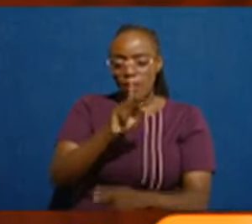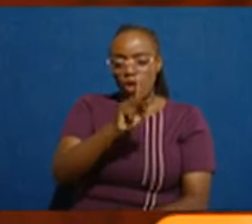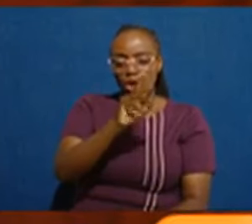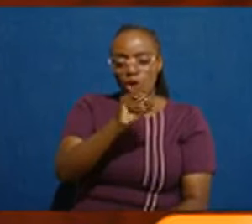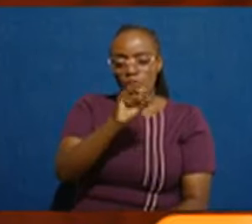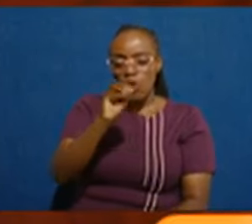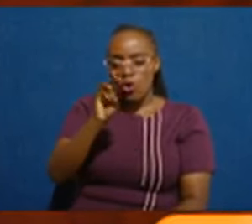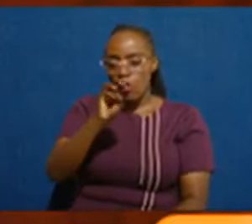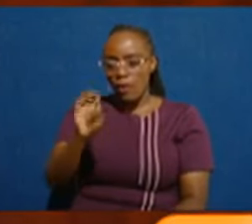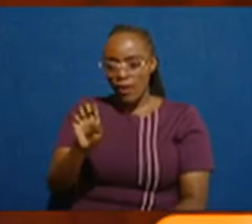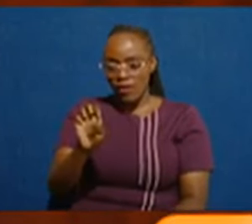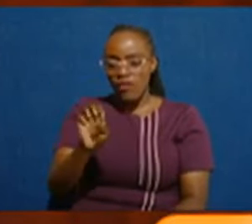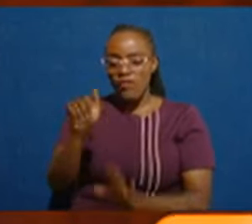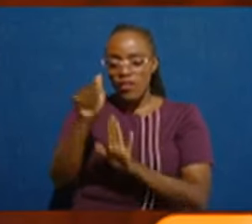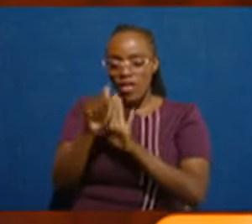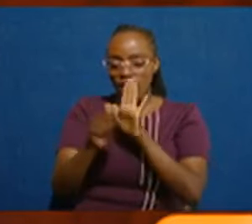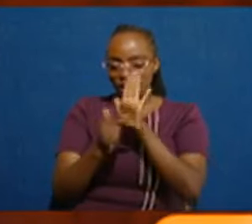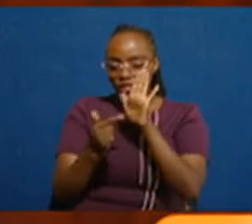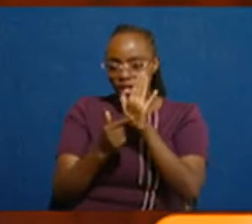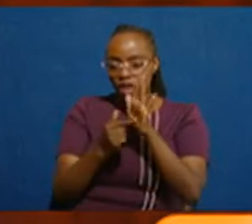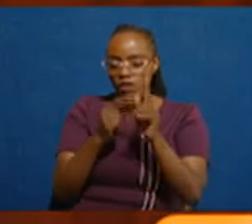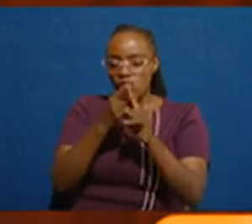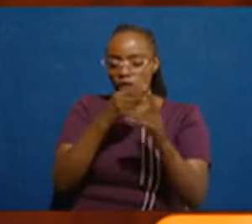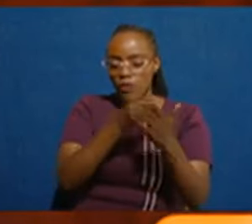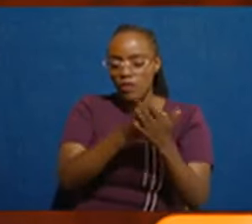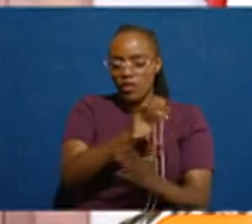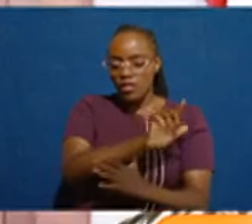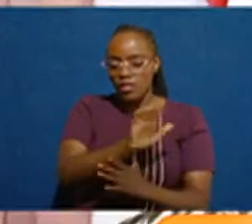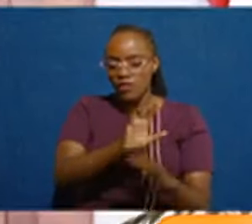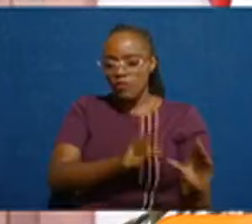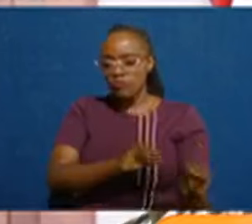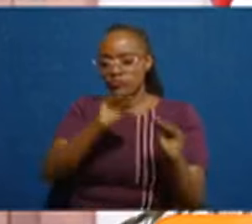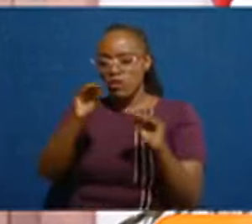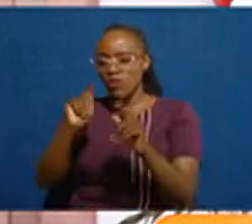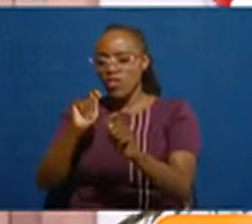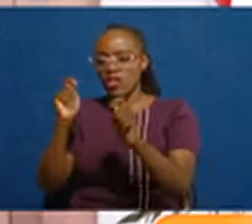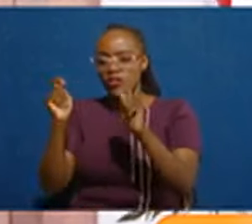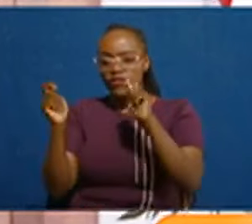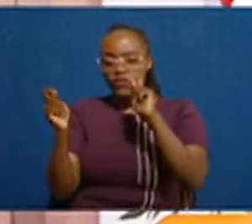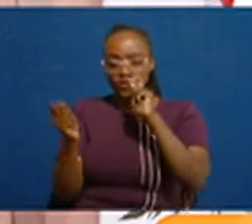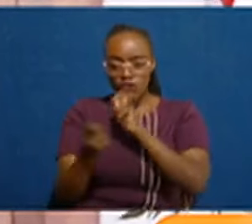Koome. The agenda evolving from the finance bill to one of reform.